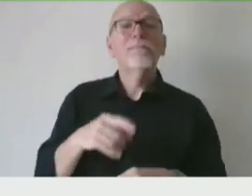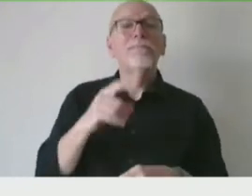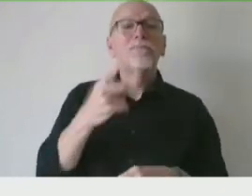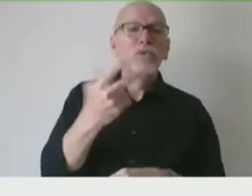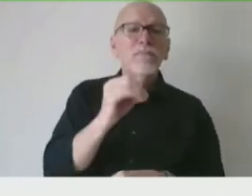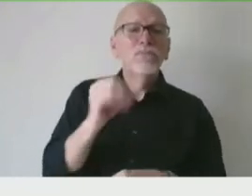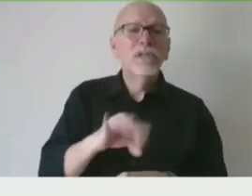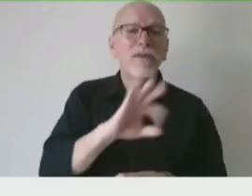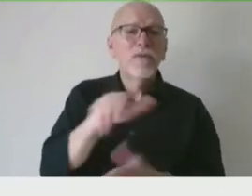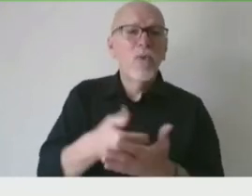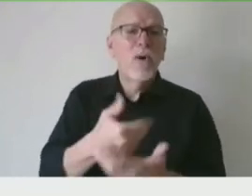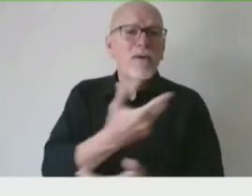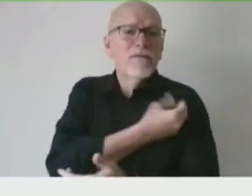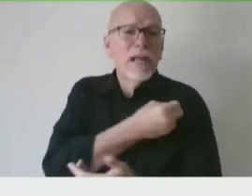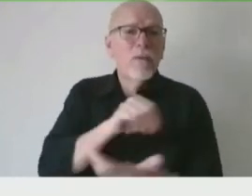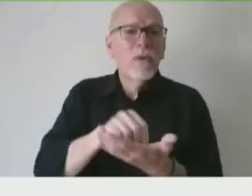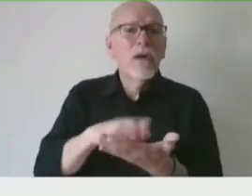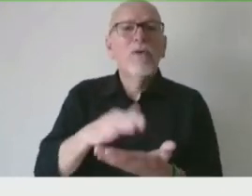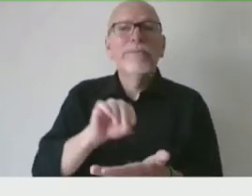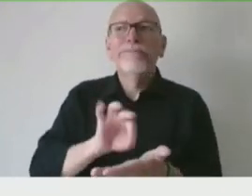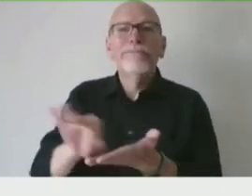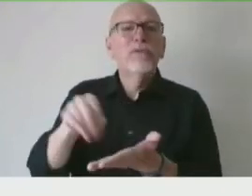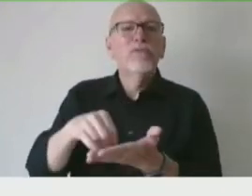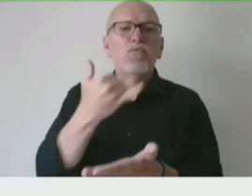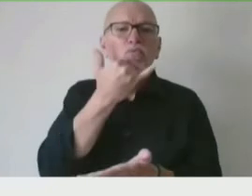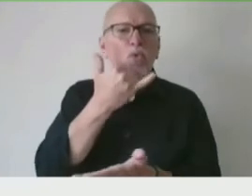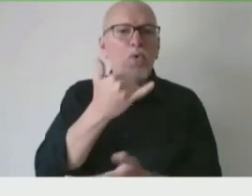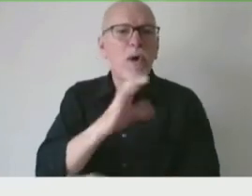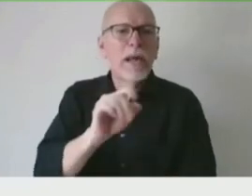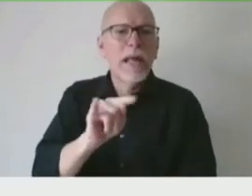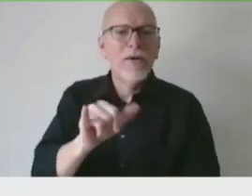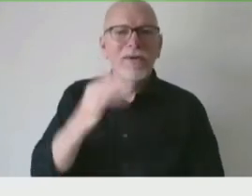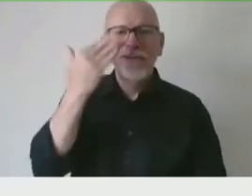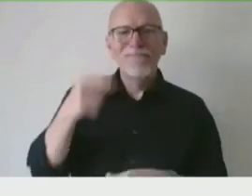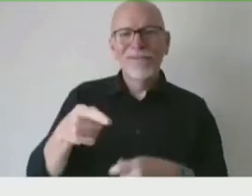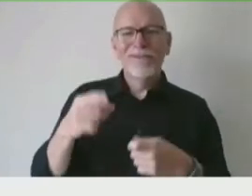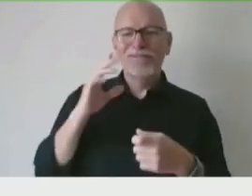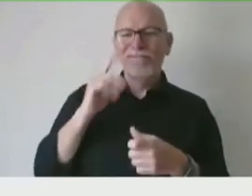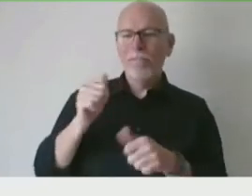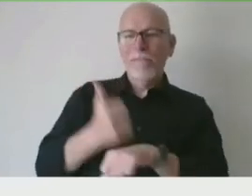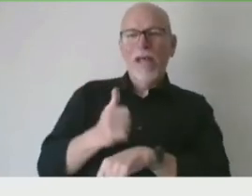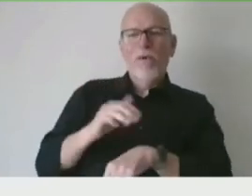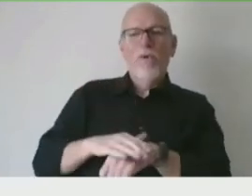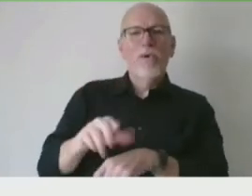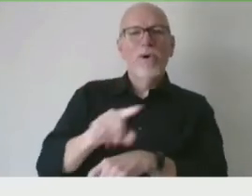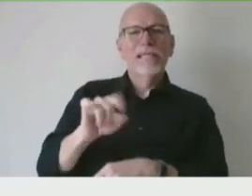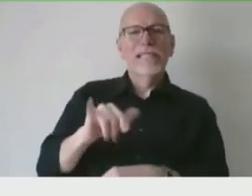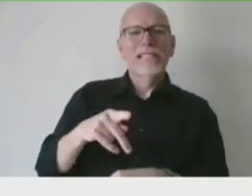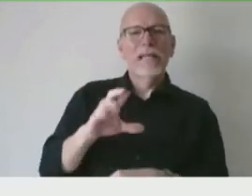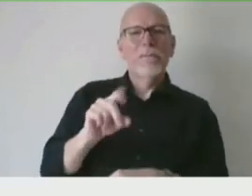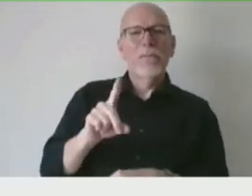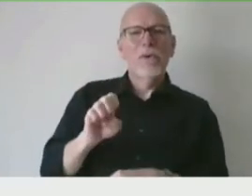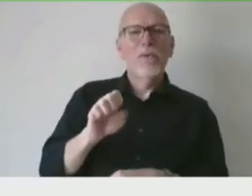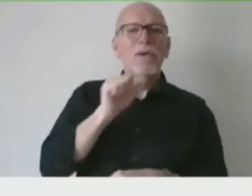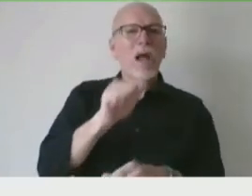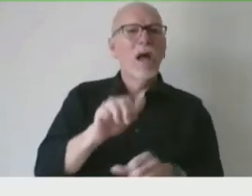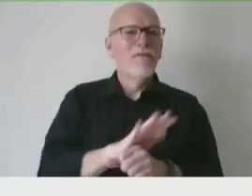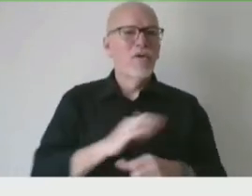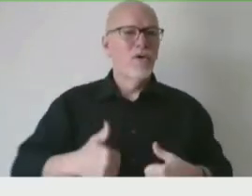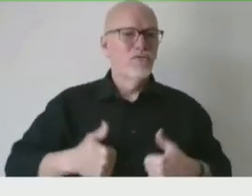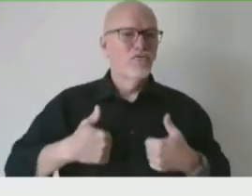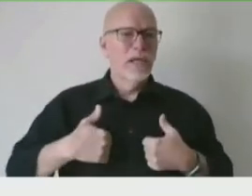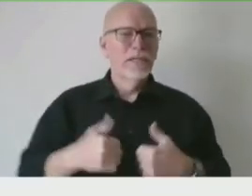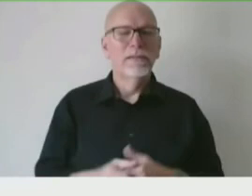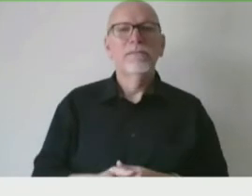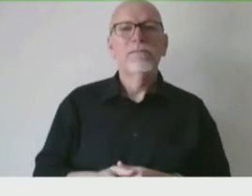vaccination records were credited to the wrong county because the automated system assigned counties only looking at the zip codes and not the full addresses. While